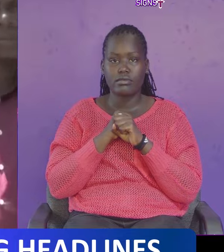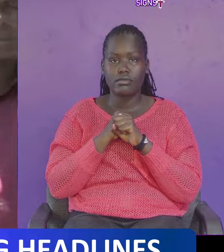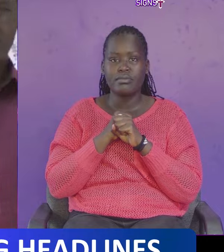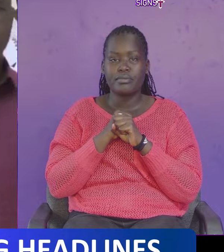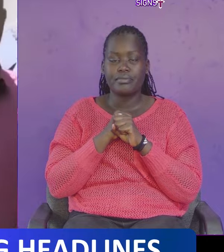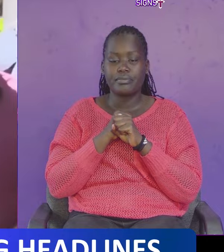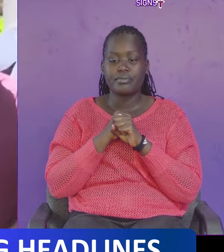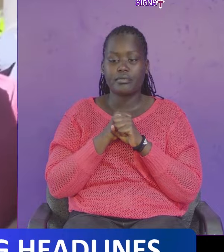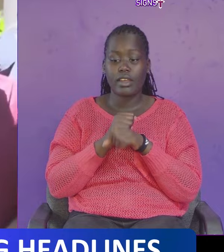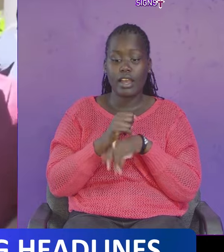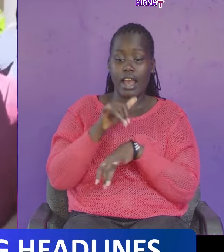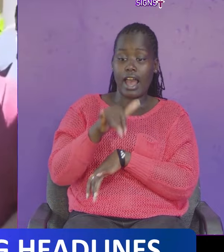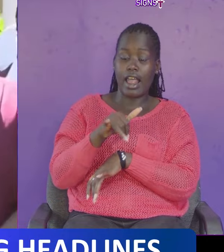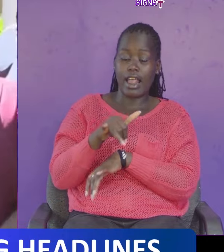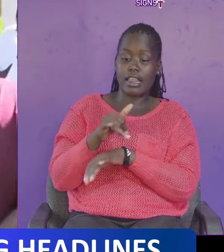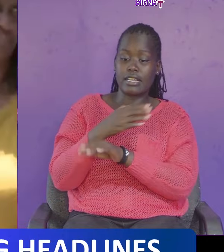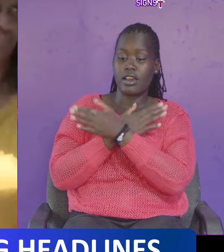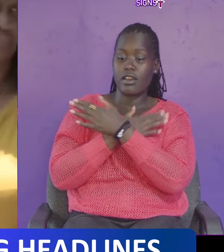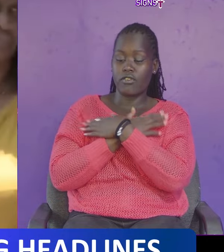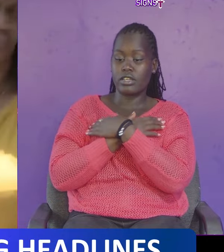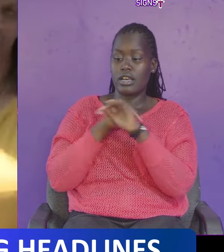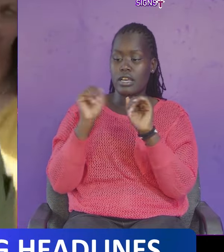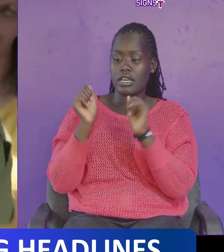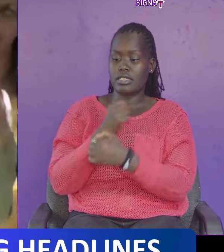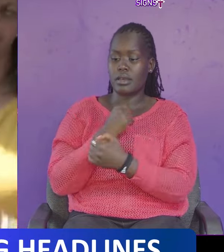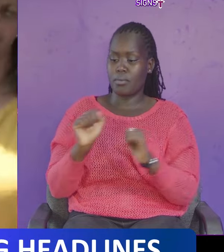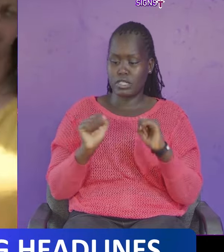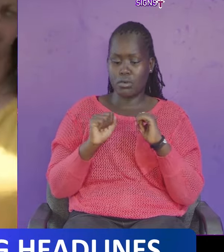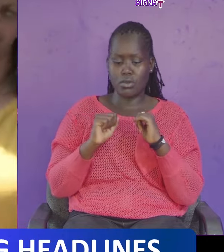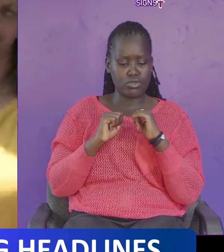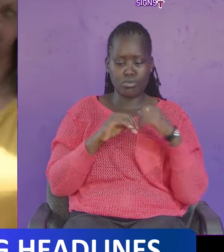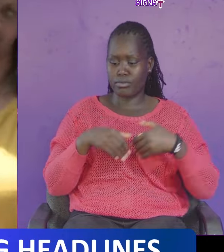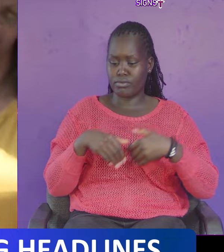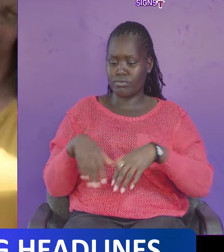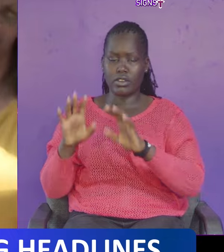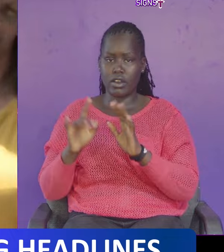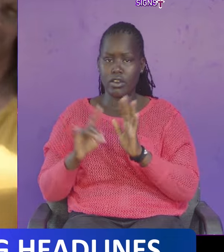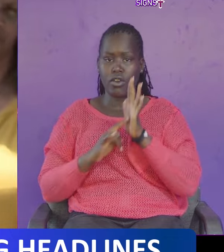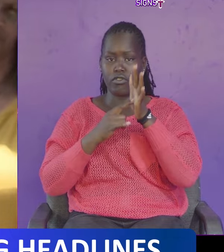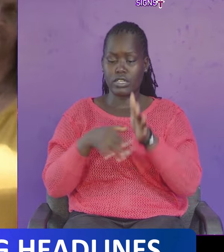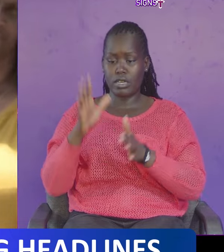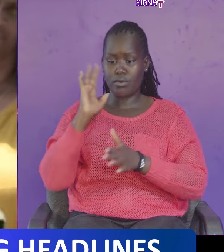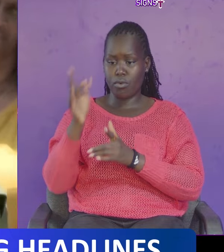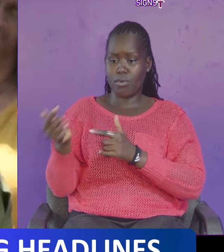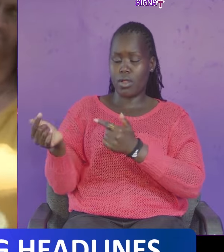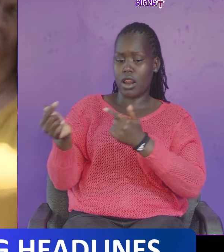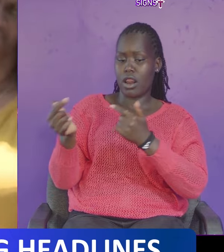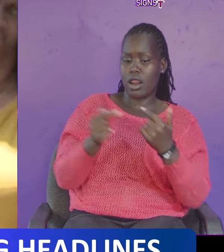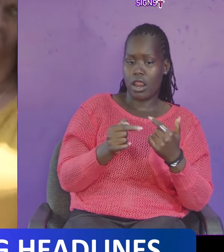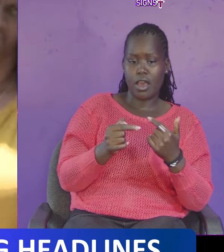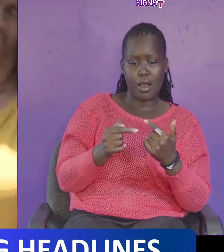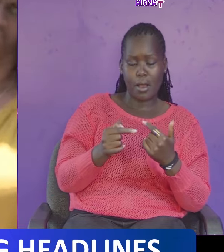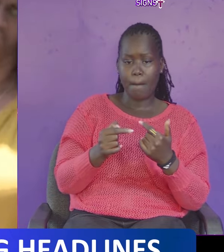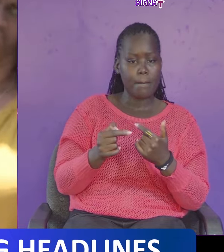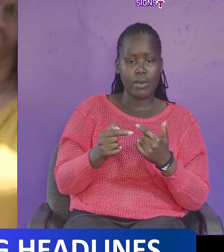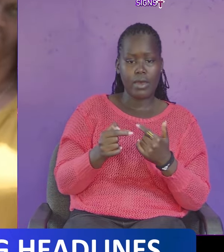And that friendship cannot be wiped out. I know that the Kikuyu nation, for example, will come. Our brother Rigiji